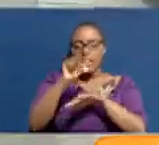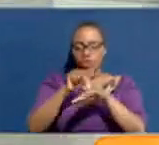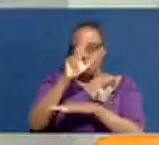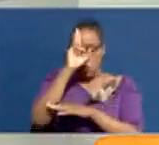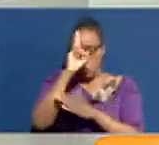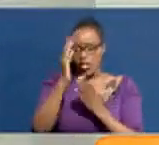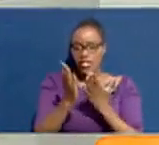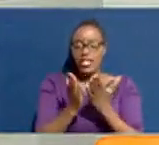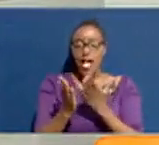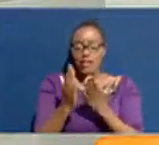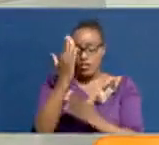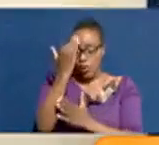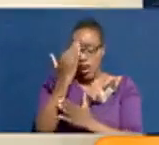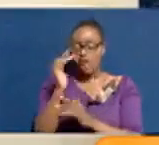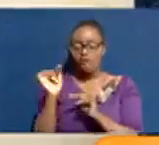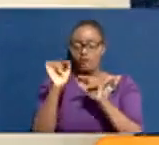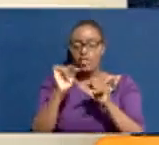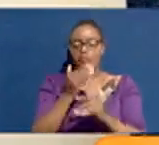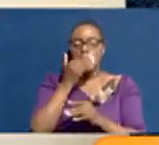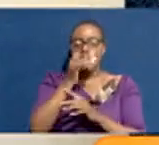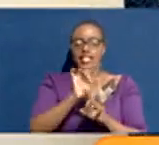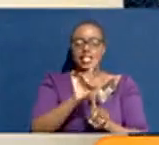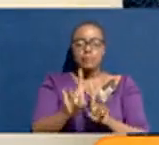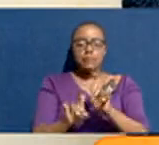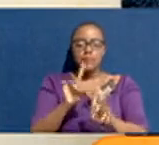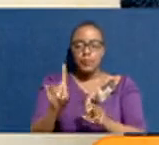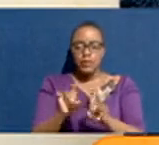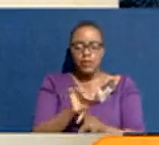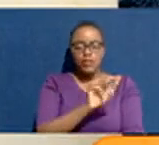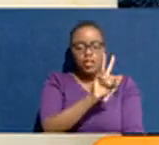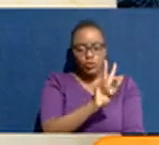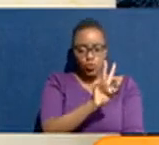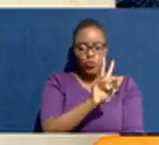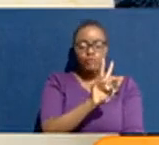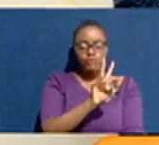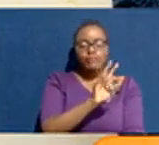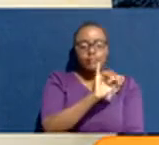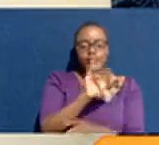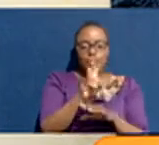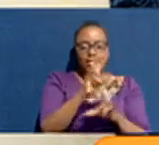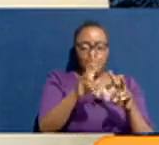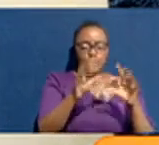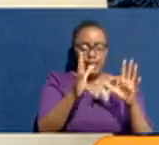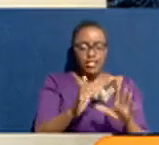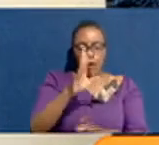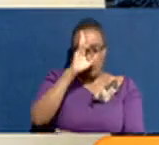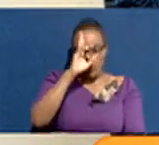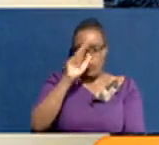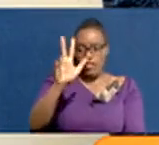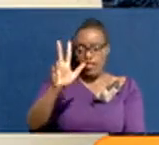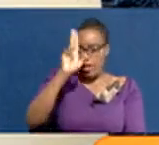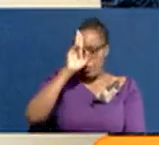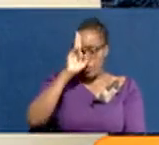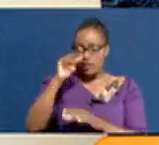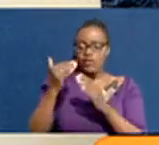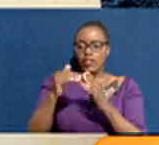Nairobi to honor the summons. The officers comprised of two chief inspectors, one inspector of police, three officers in the